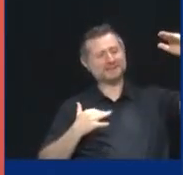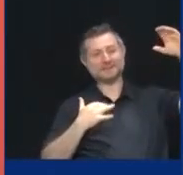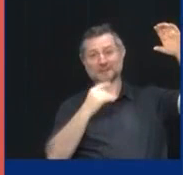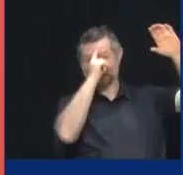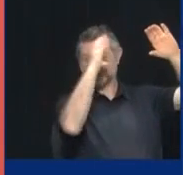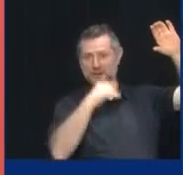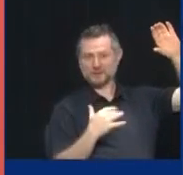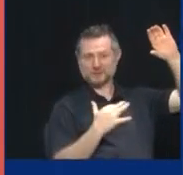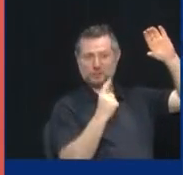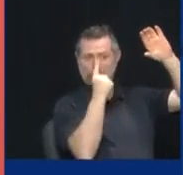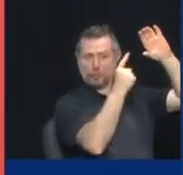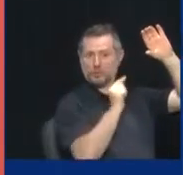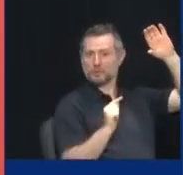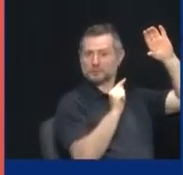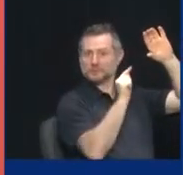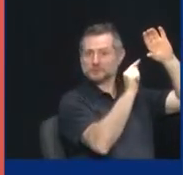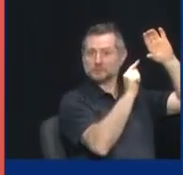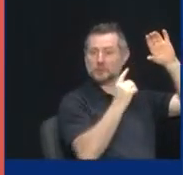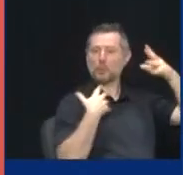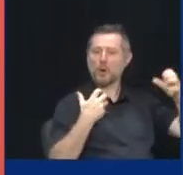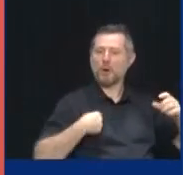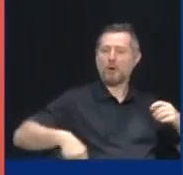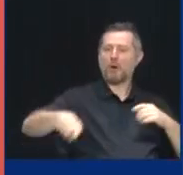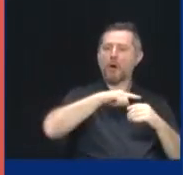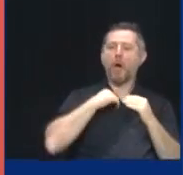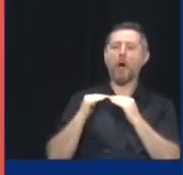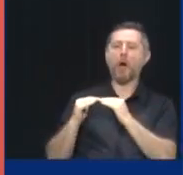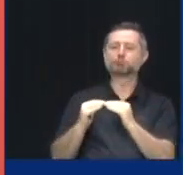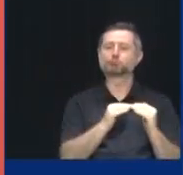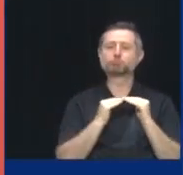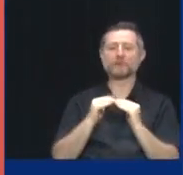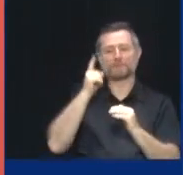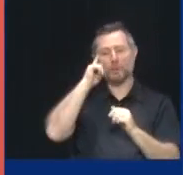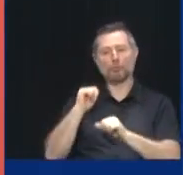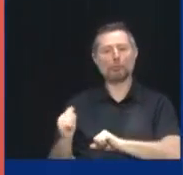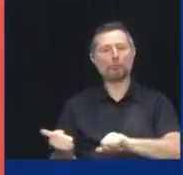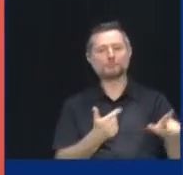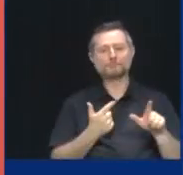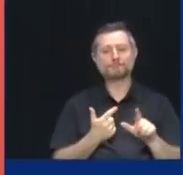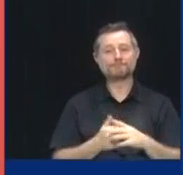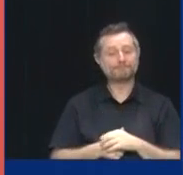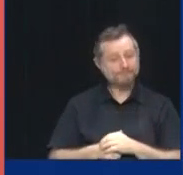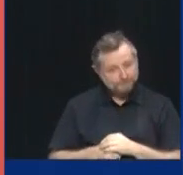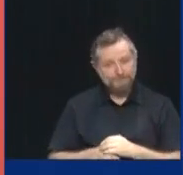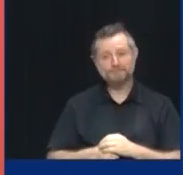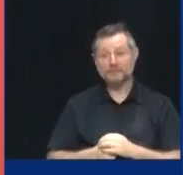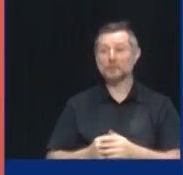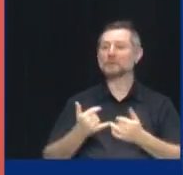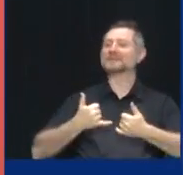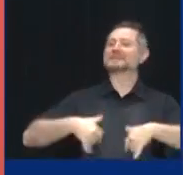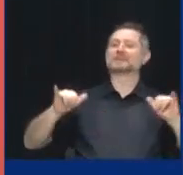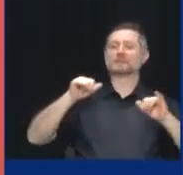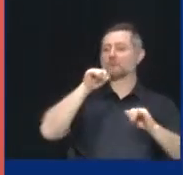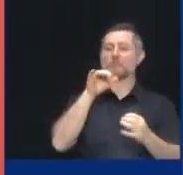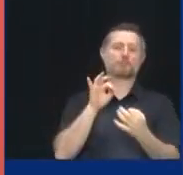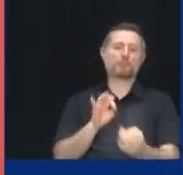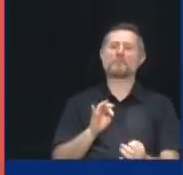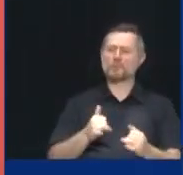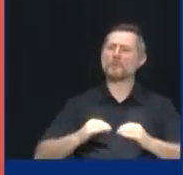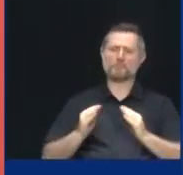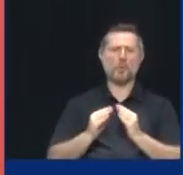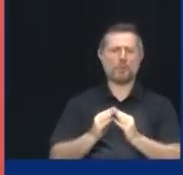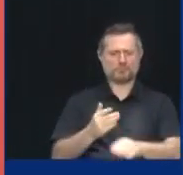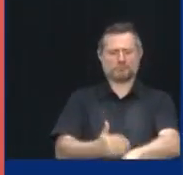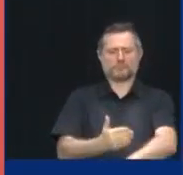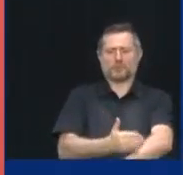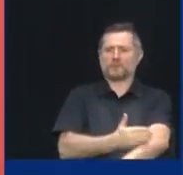opportunity for all, the promise of equality. And it's still a work in progress. The day the